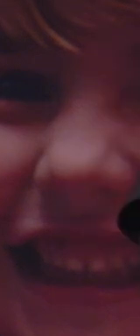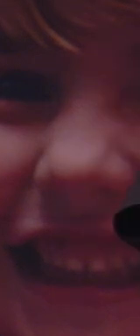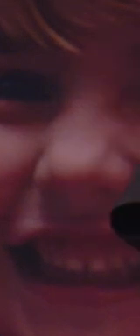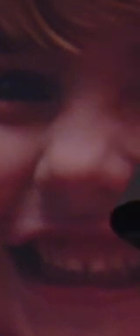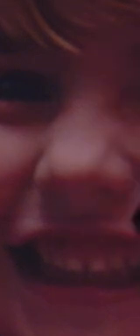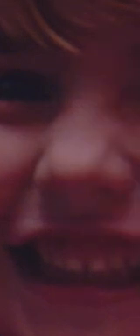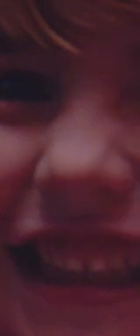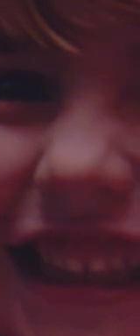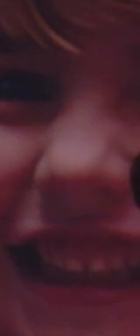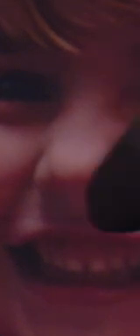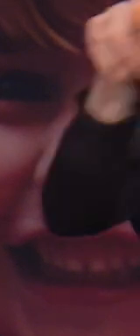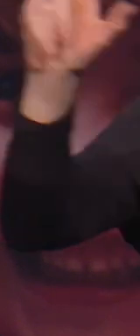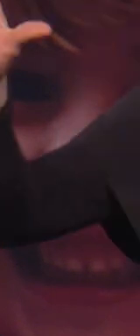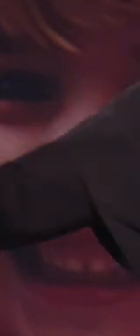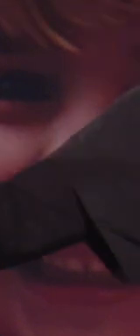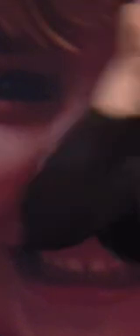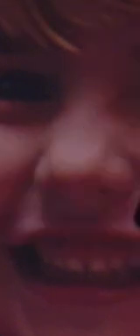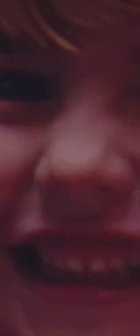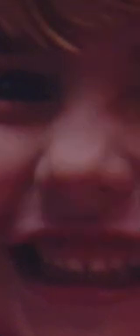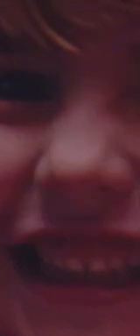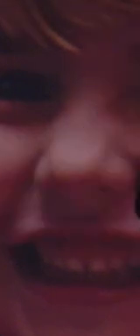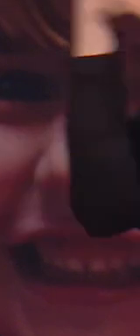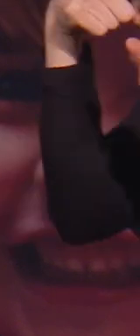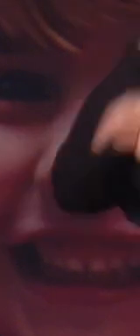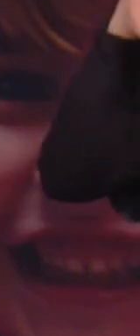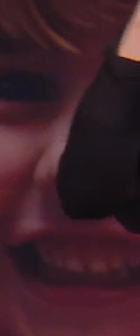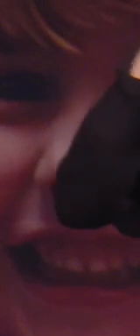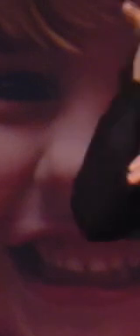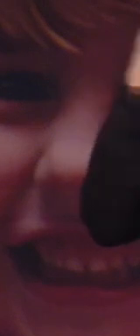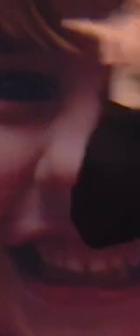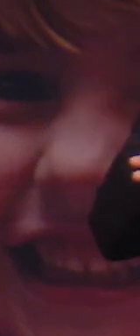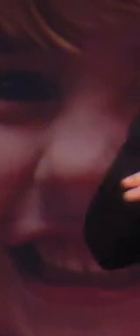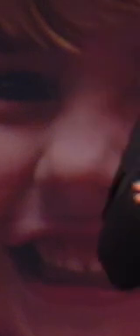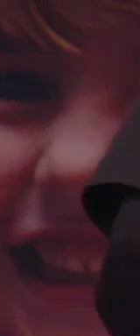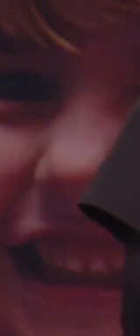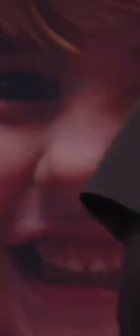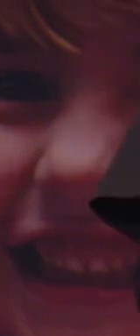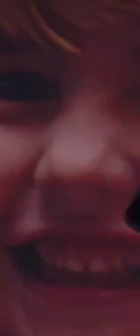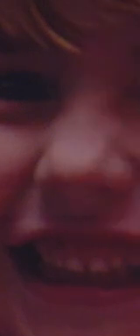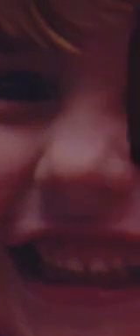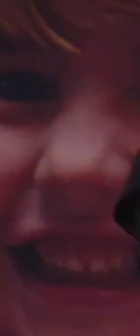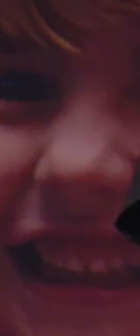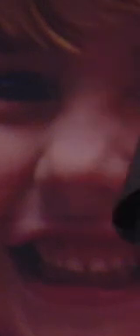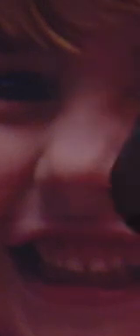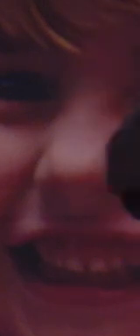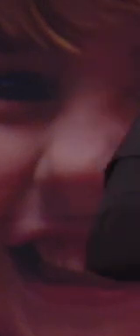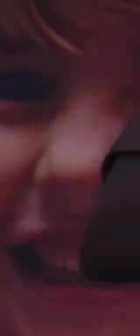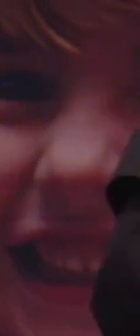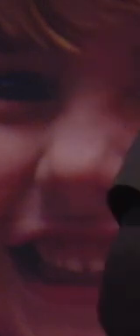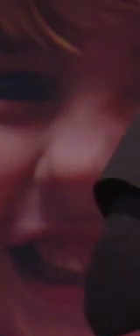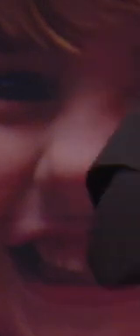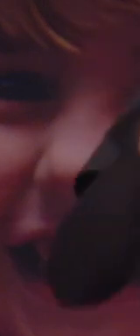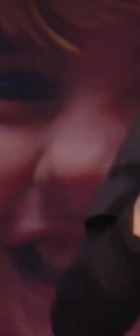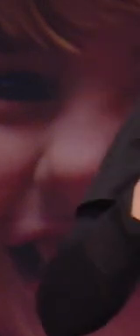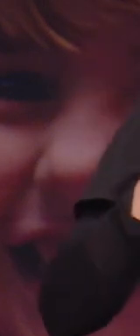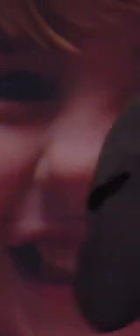Now, scenes, they're really, really hard to break up. You might not know, when's the next scene, or when's the previous scene? Divide it based